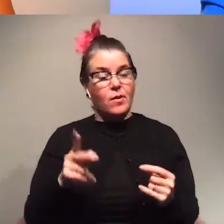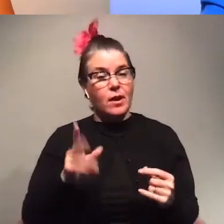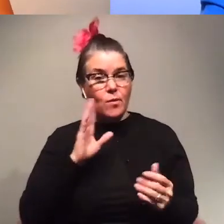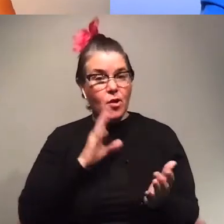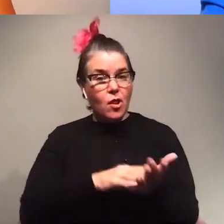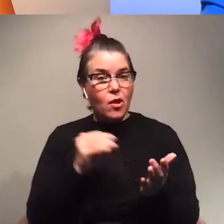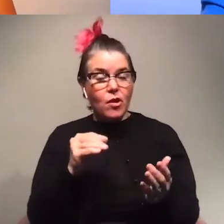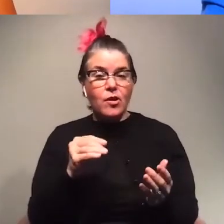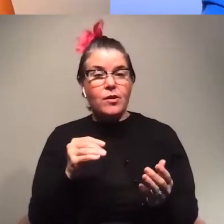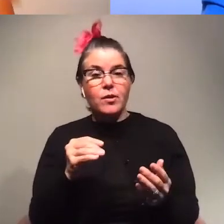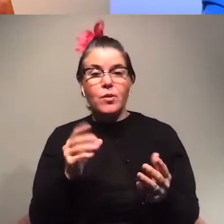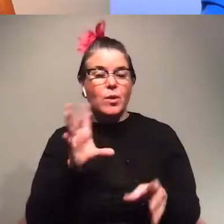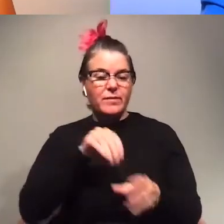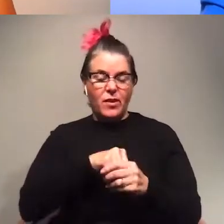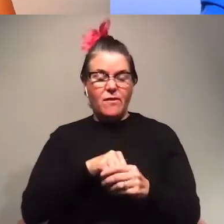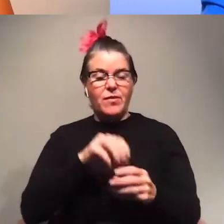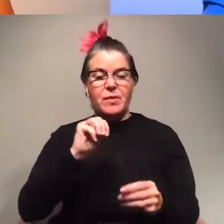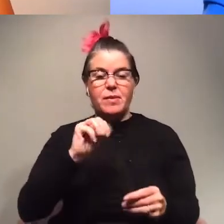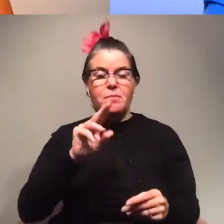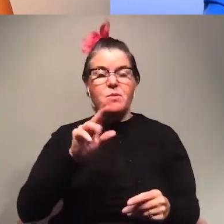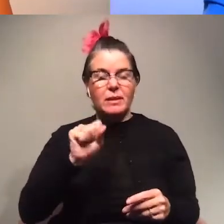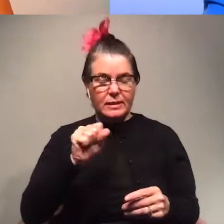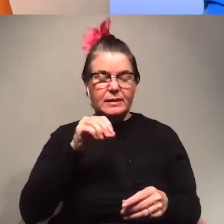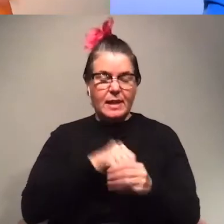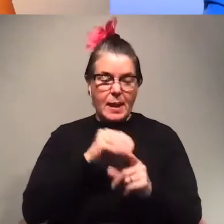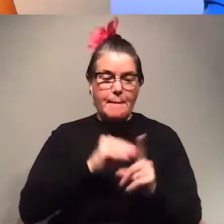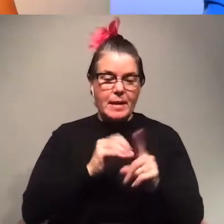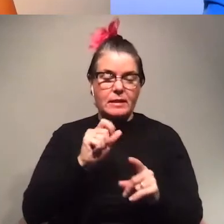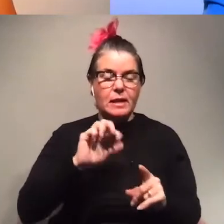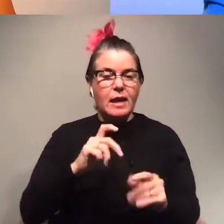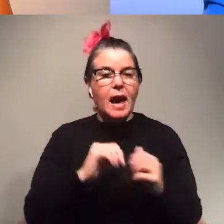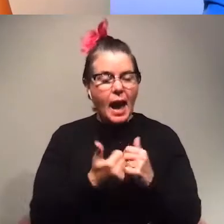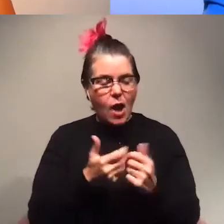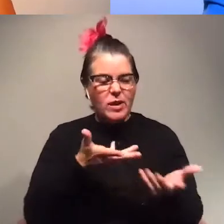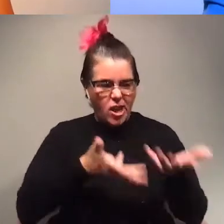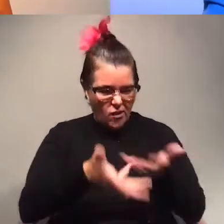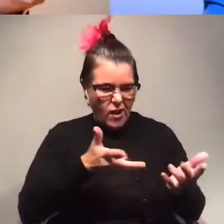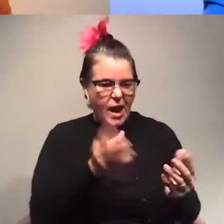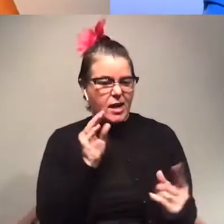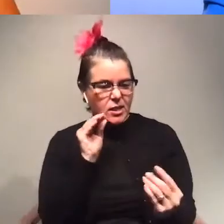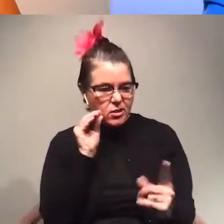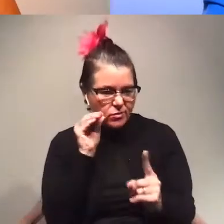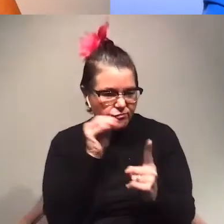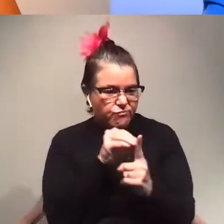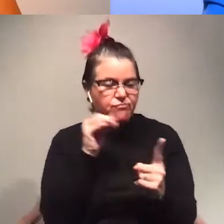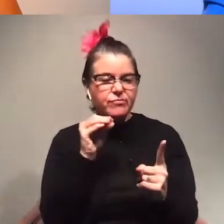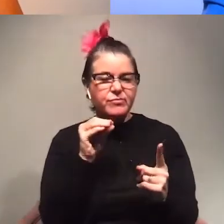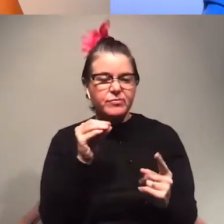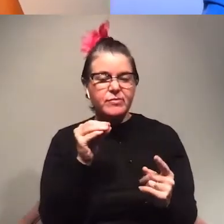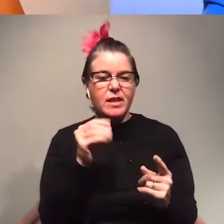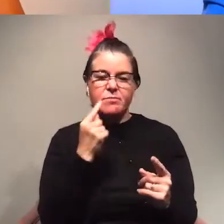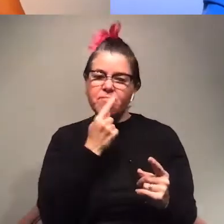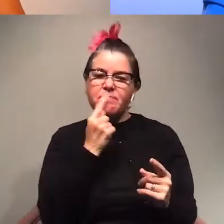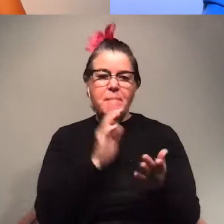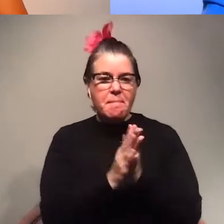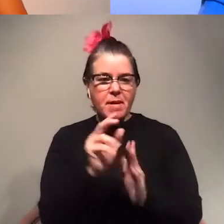the properties of the mucus of a banana slug by actually getting interactive with it and kissing it and letting your lips get numb. And I was